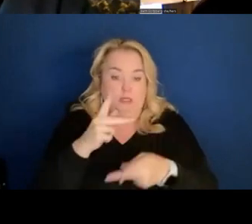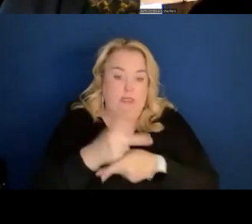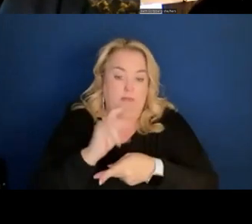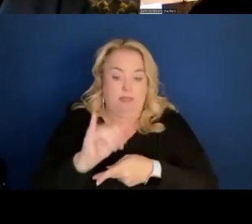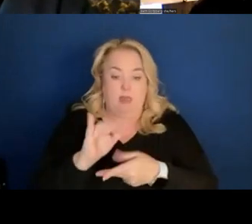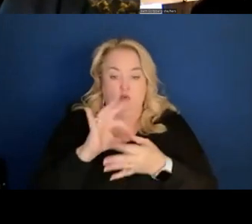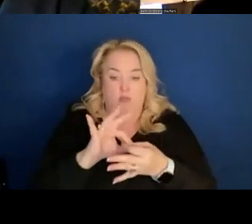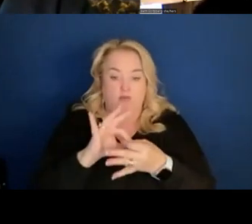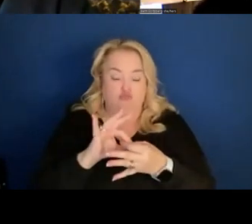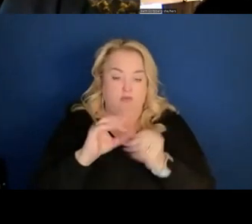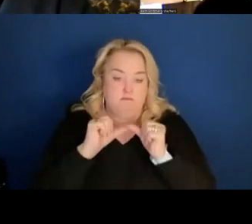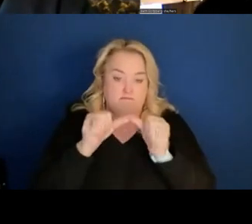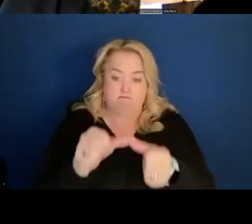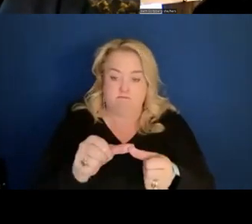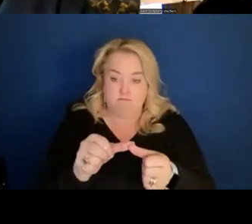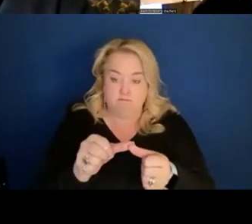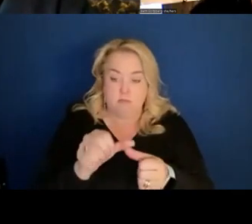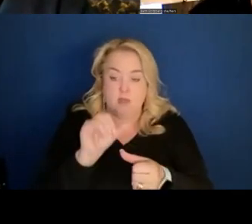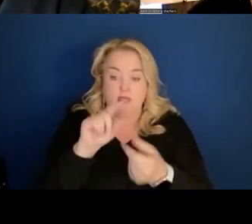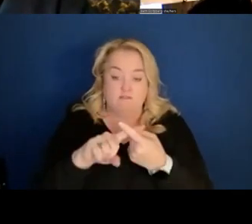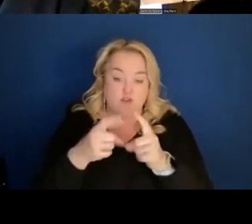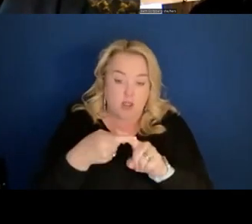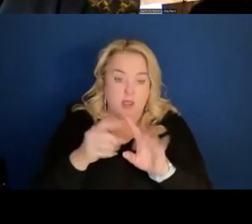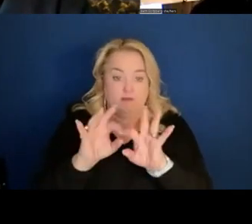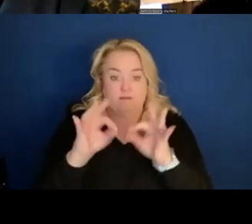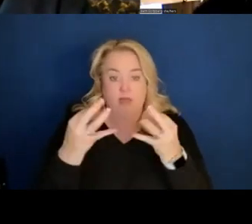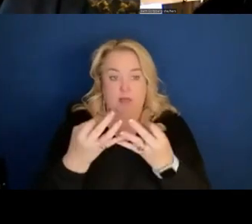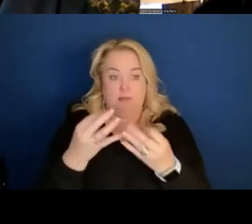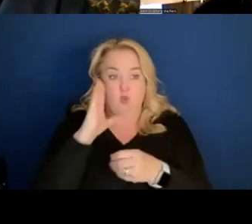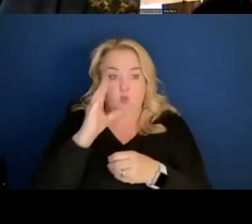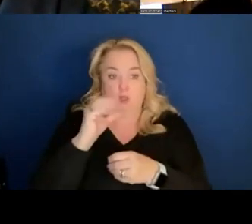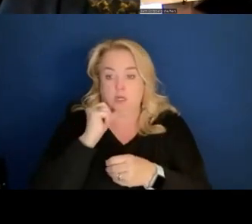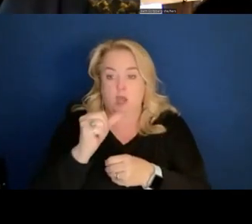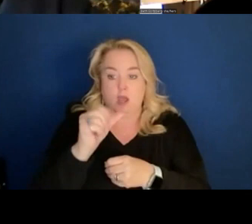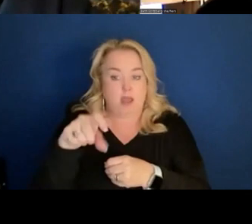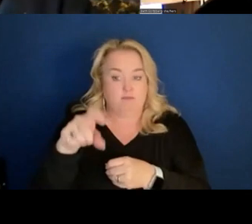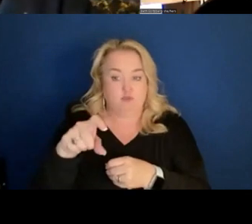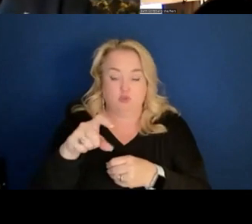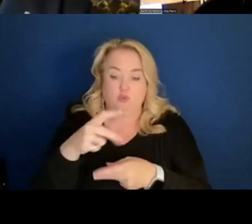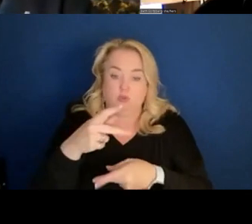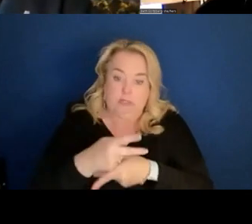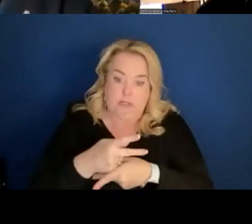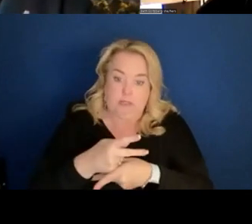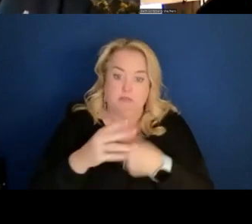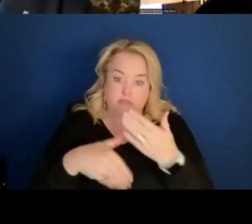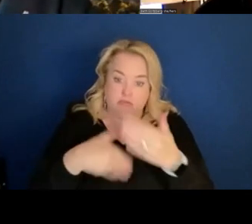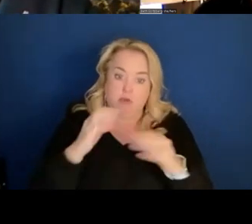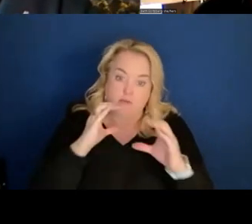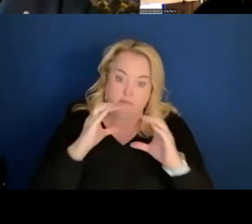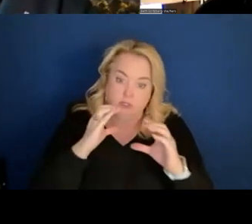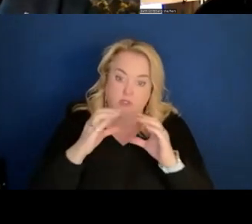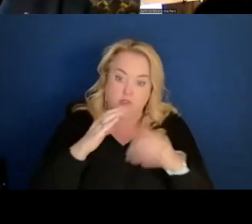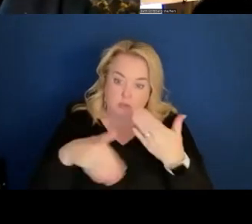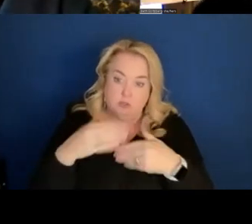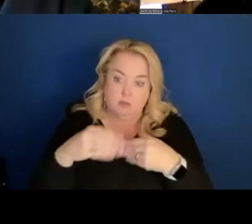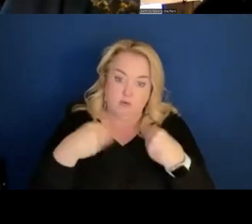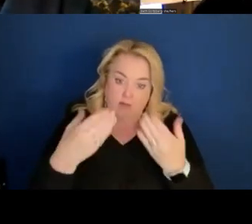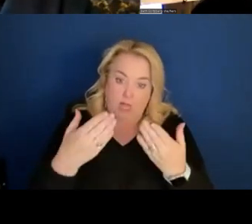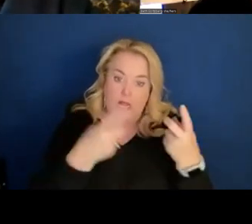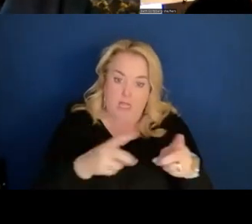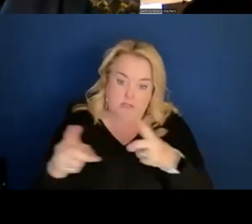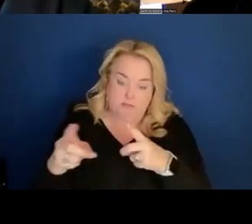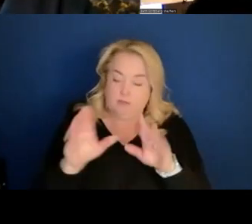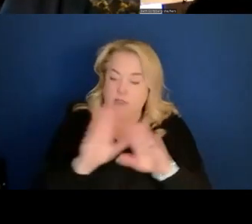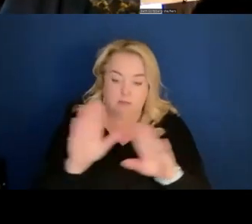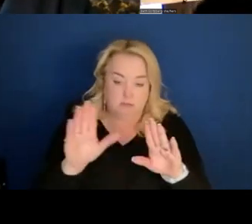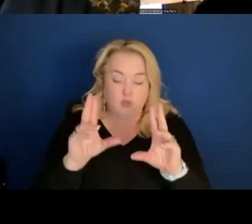alive. That way, the friend or family member isn't going to have to be maintaining the conversation or providing the activity. They're